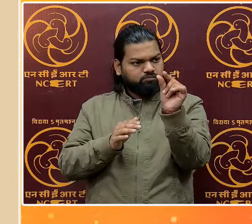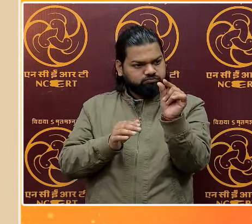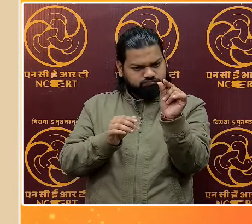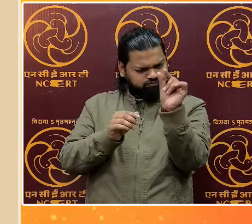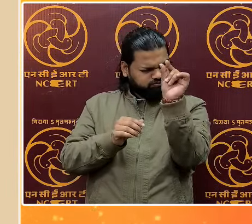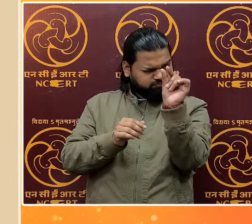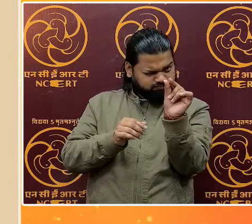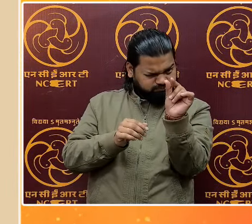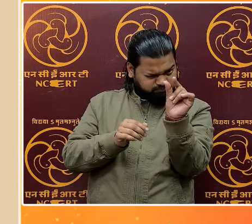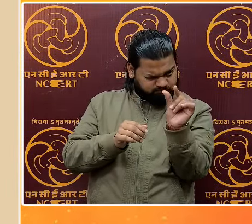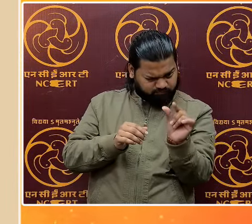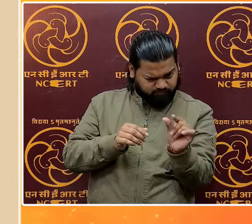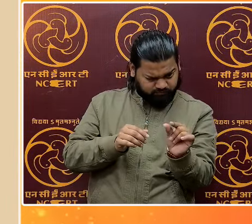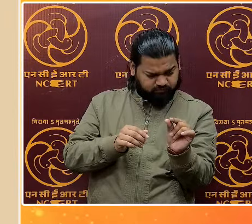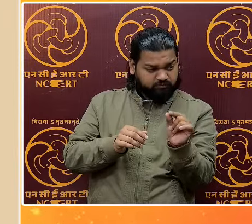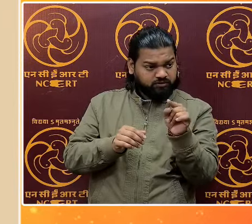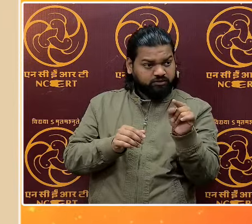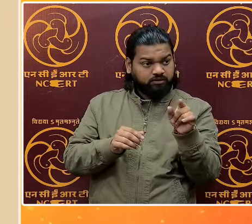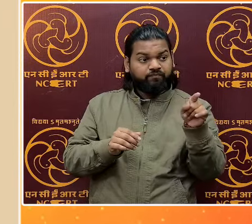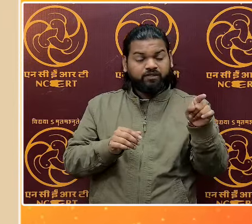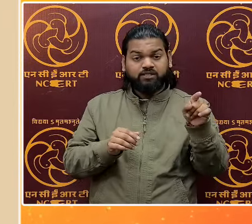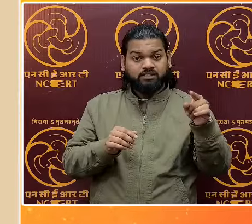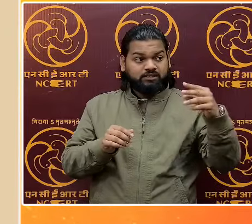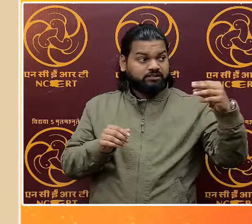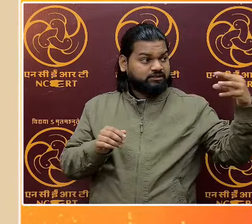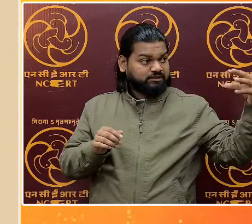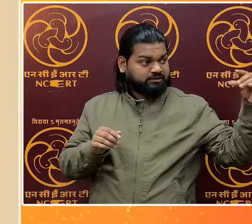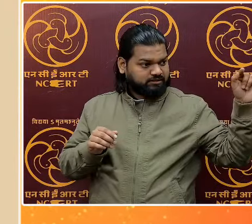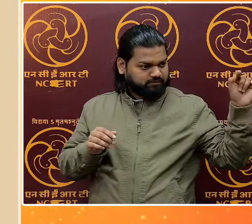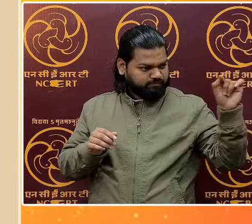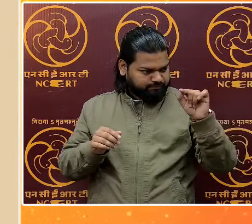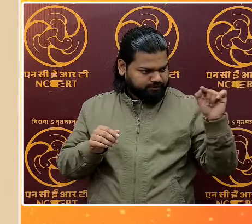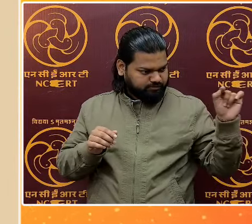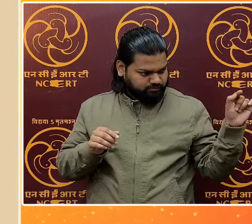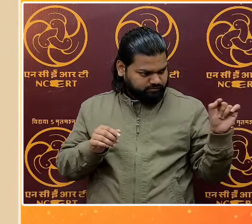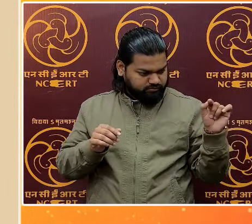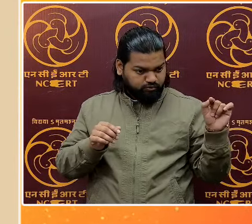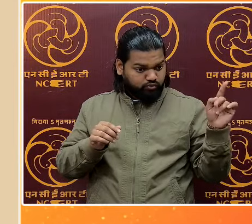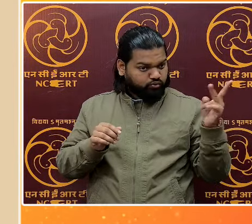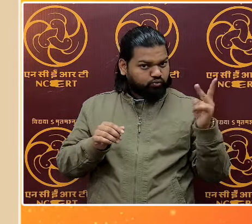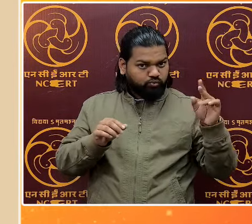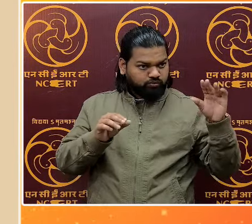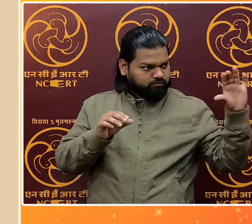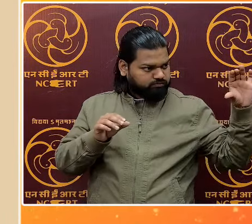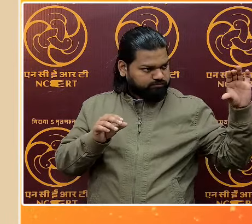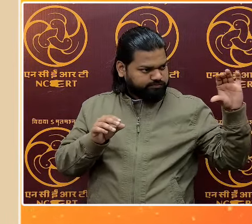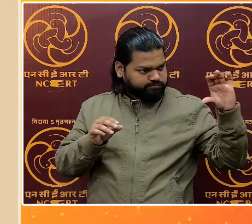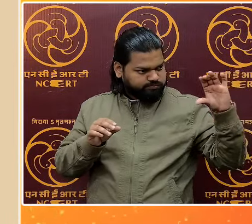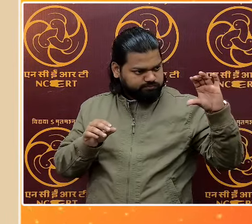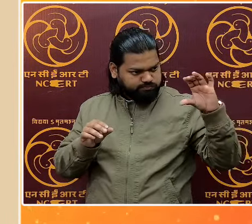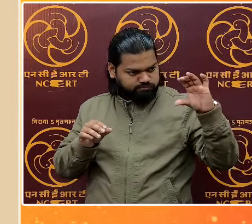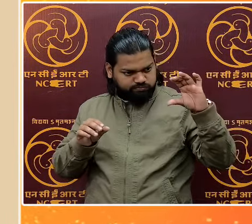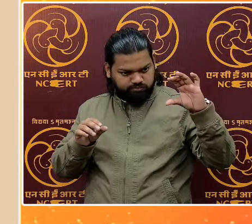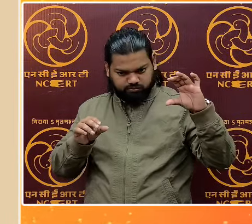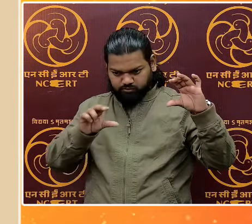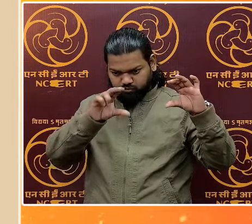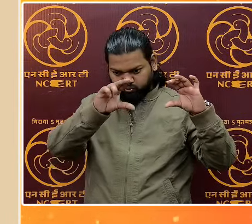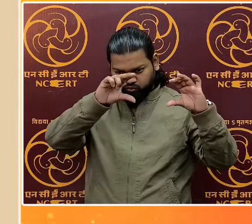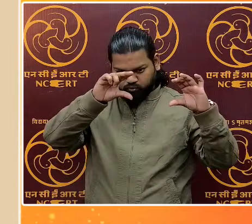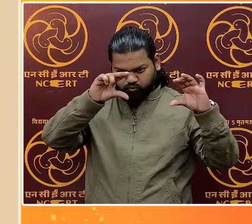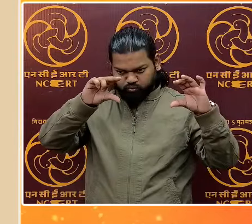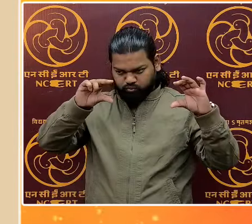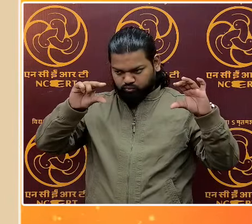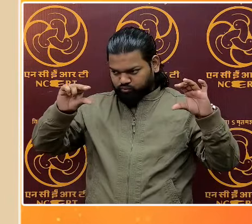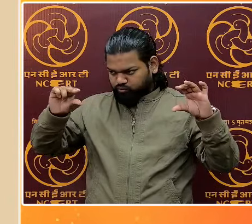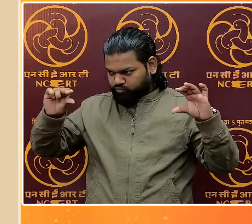sides, what happens? The light rays are getting converged. So convex lens